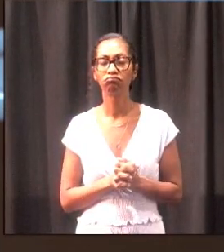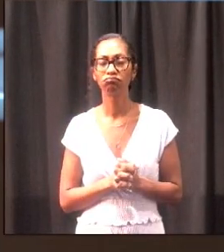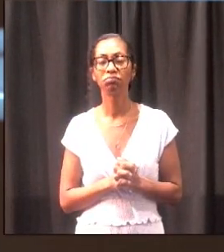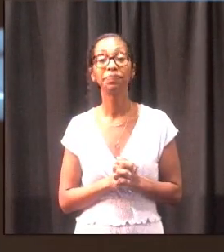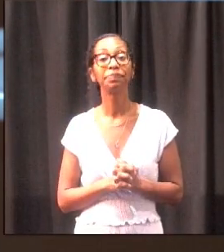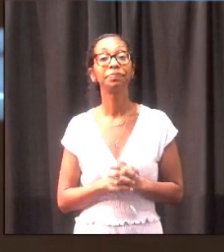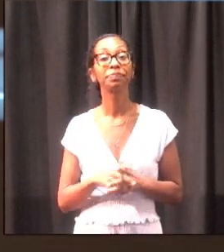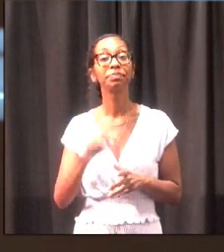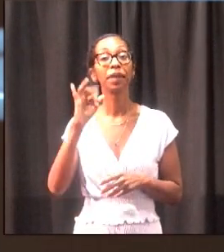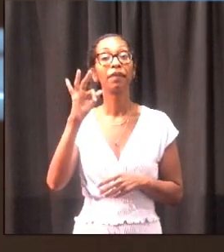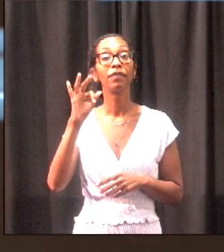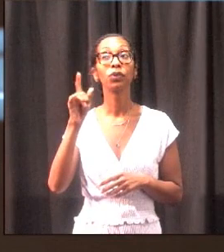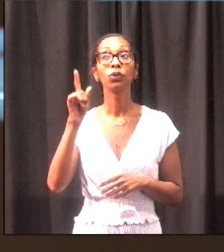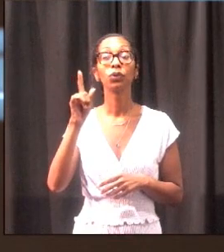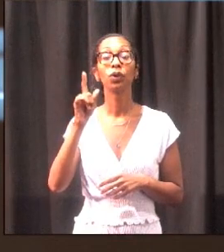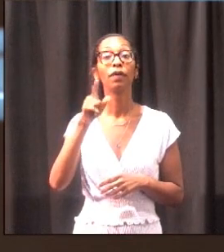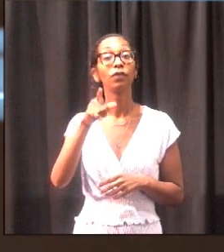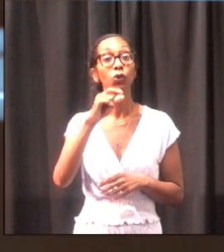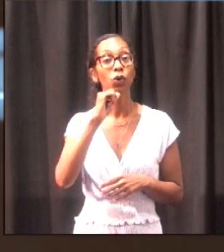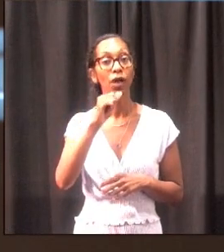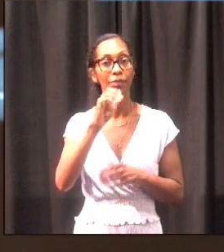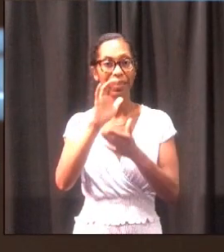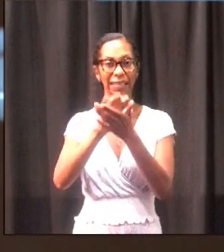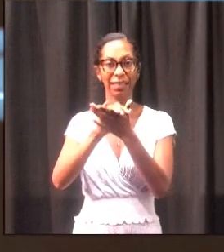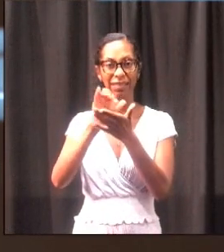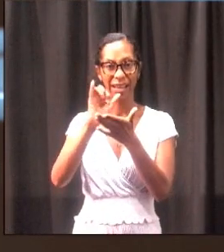And if you're not there right now, I want to pray for you.